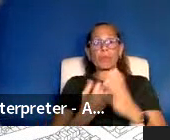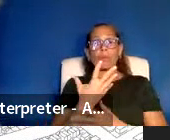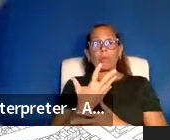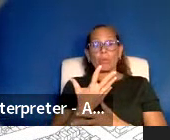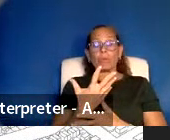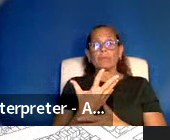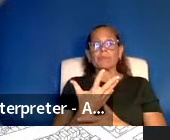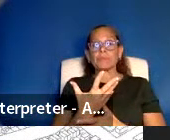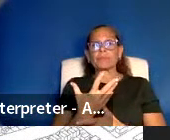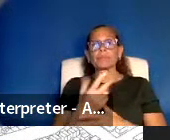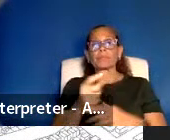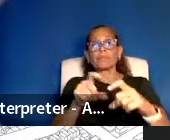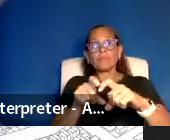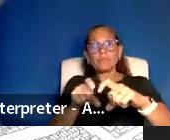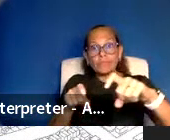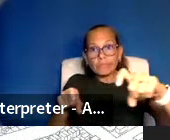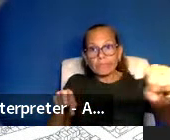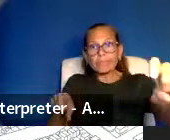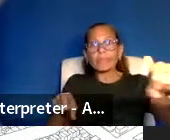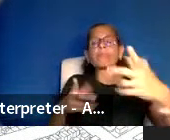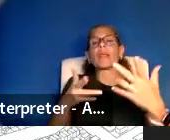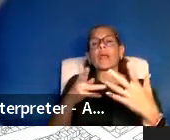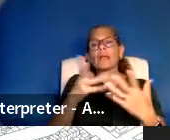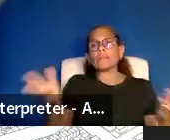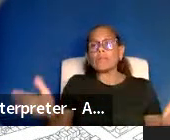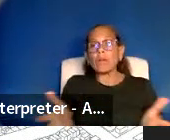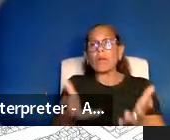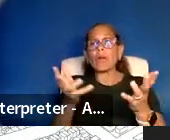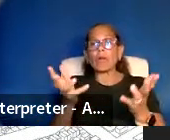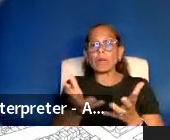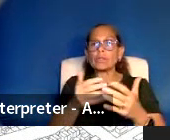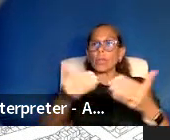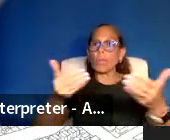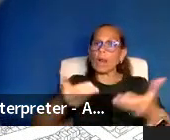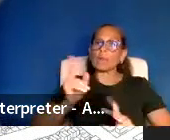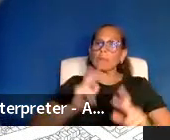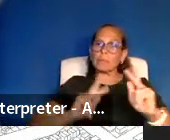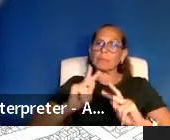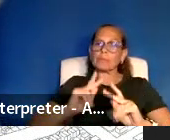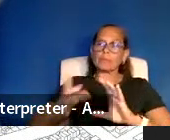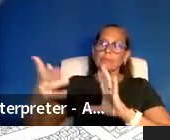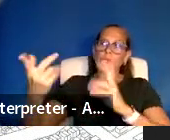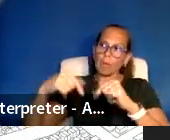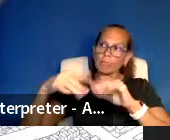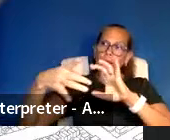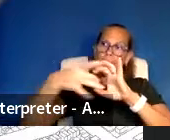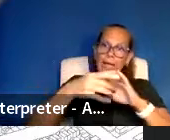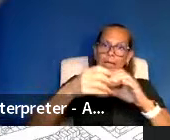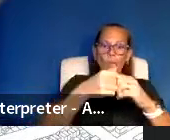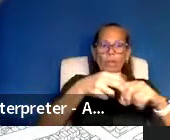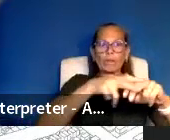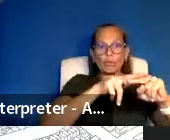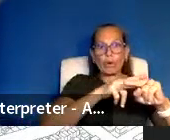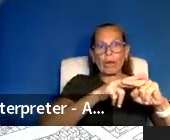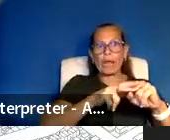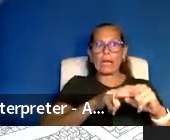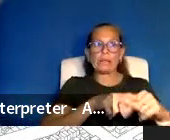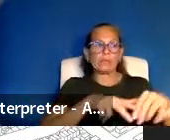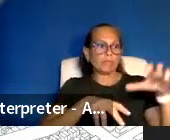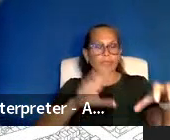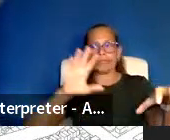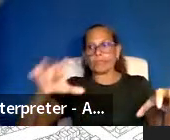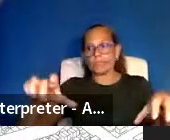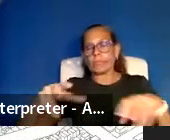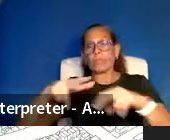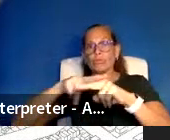key corridors. And finally, to encourage welcoming public connections that connect these campuses as well as the